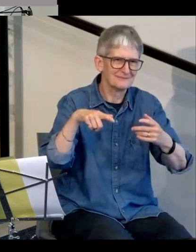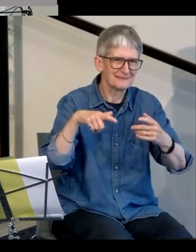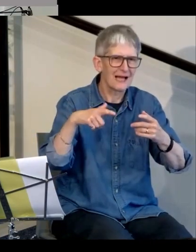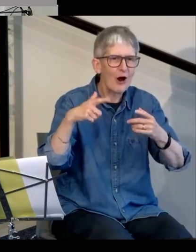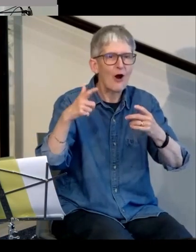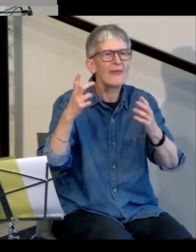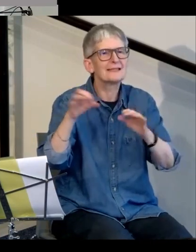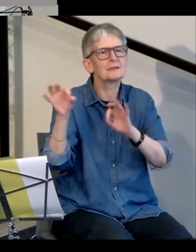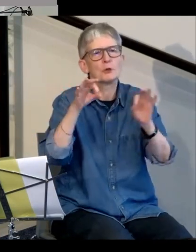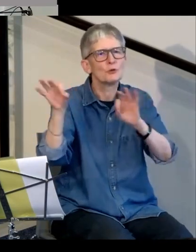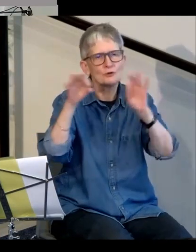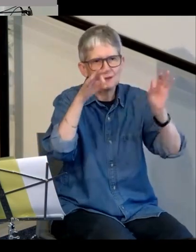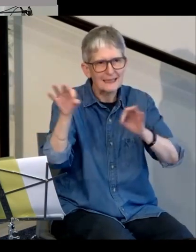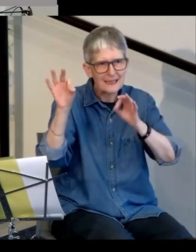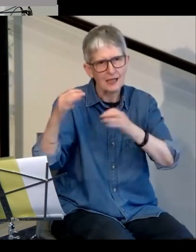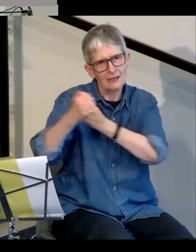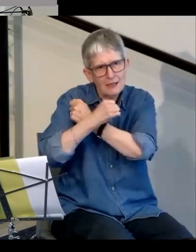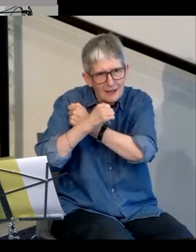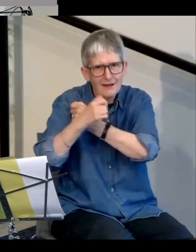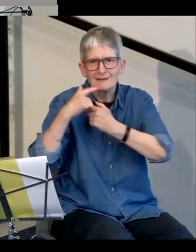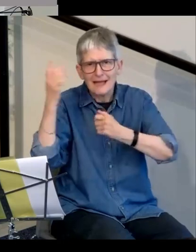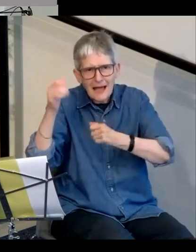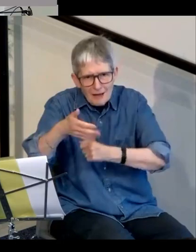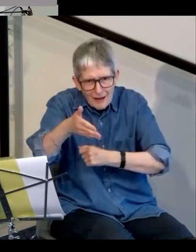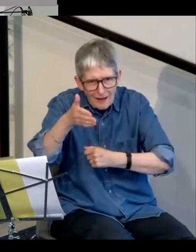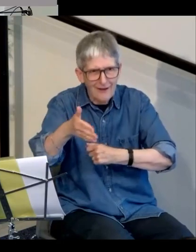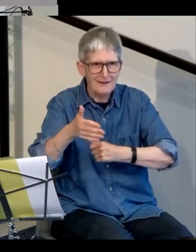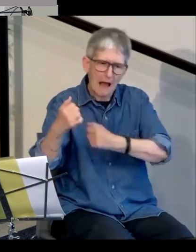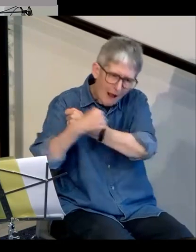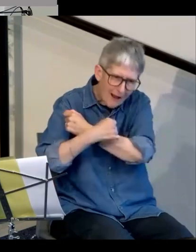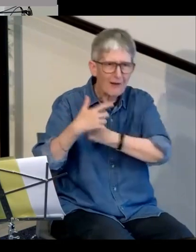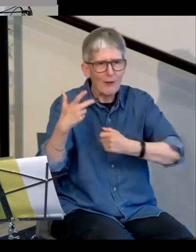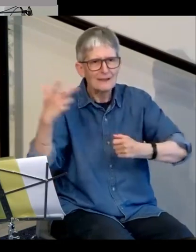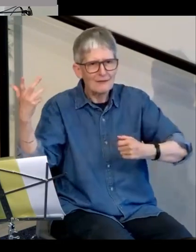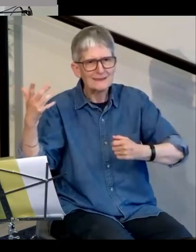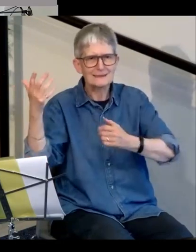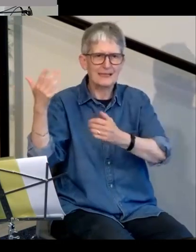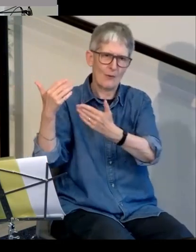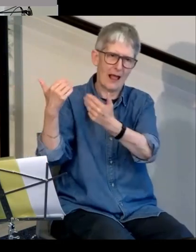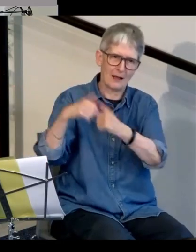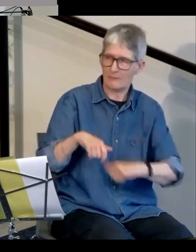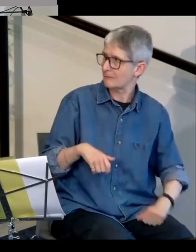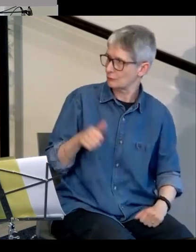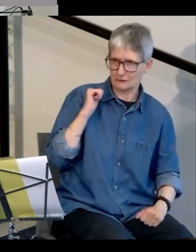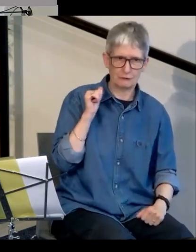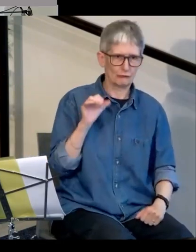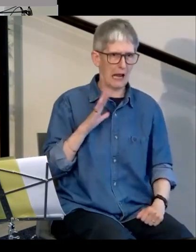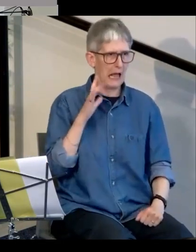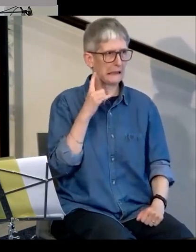embrace them. Just have a moment to talk to them, shake their hand, give them a hug. You guys didn't know this was coming, did